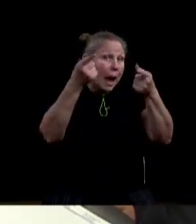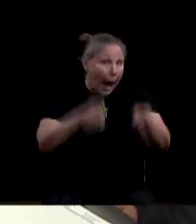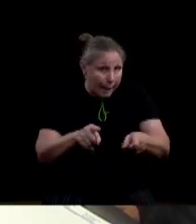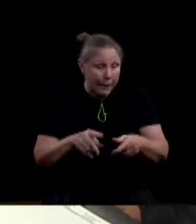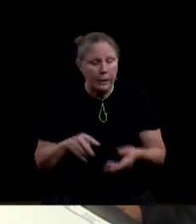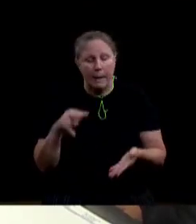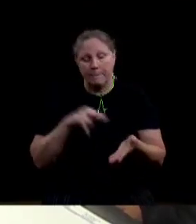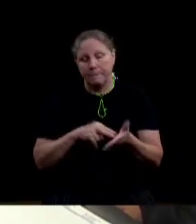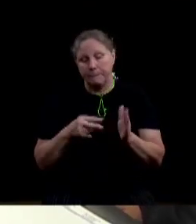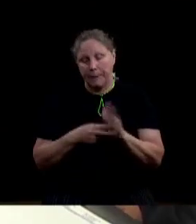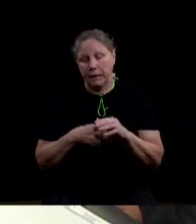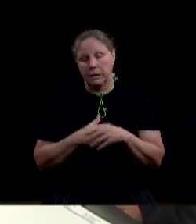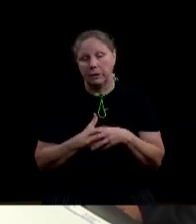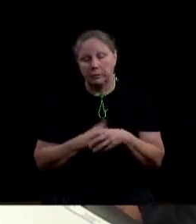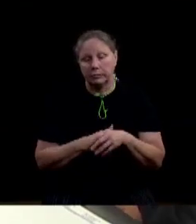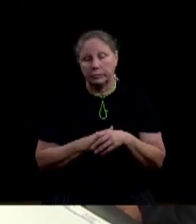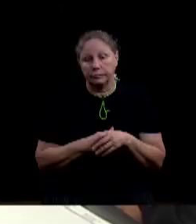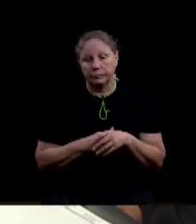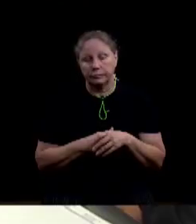have